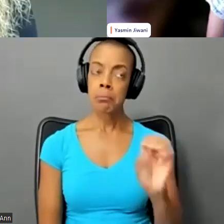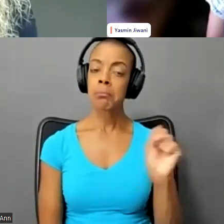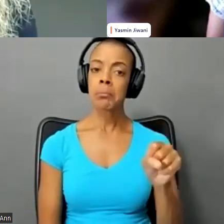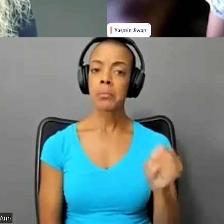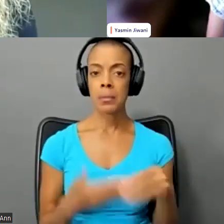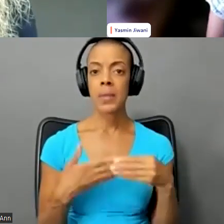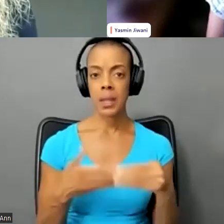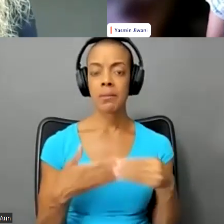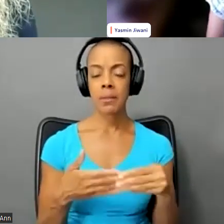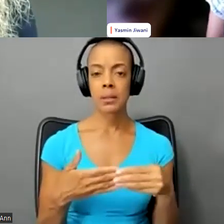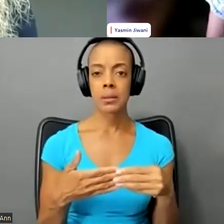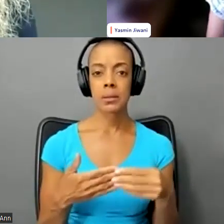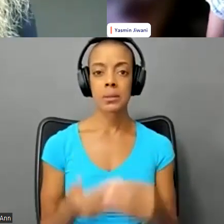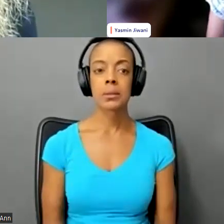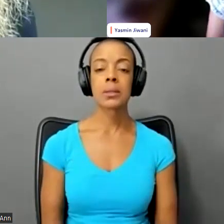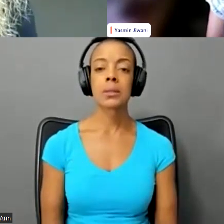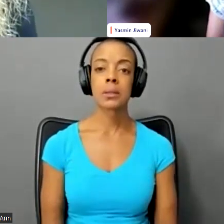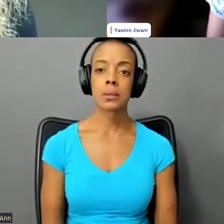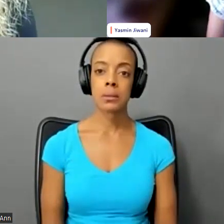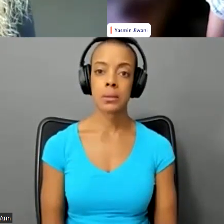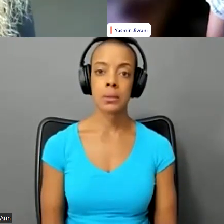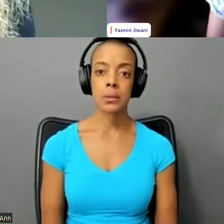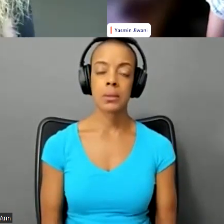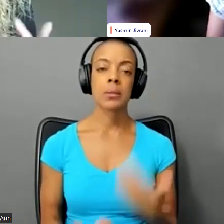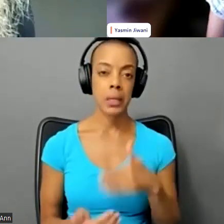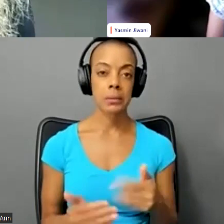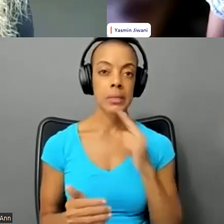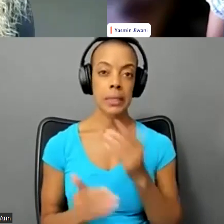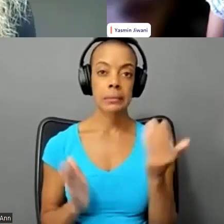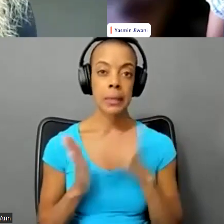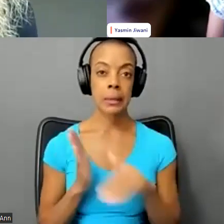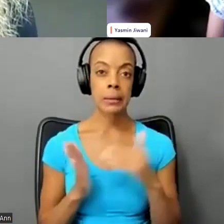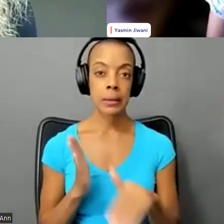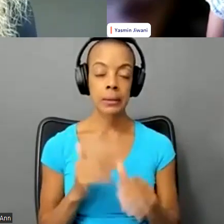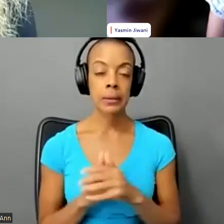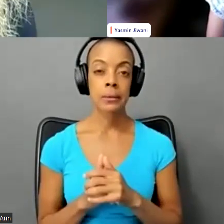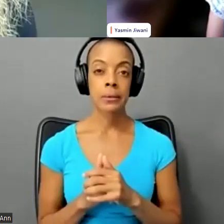now, you know, knowing how and kind of the cycle of